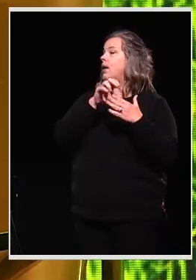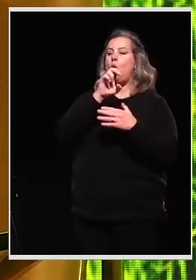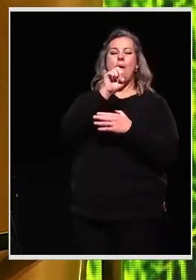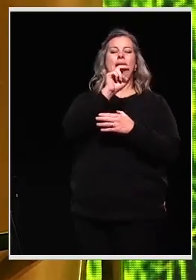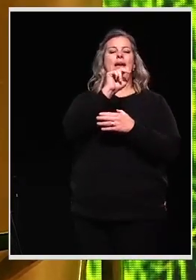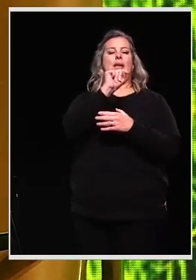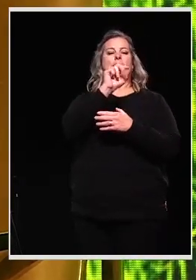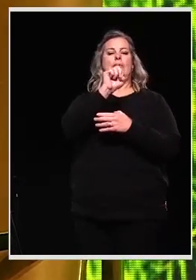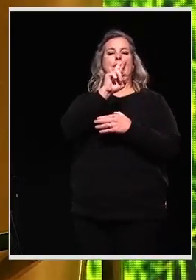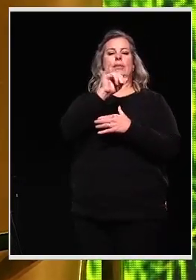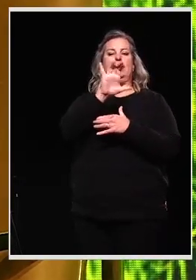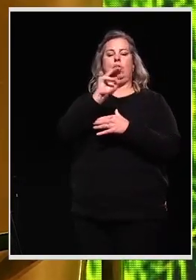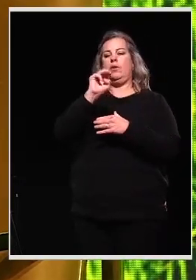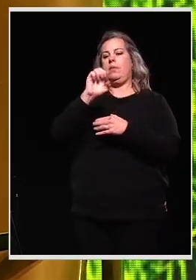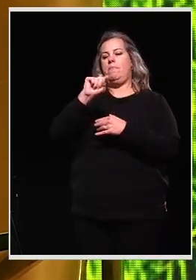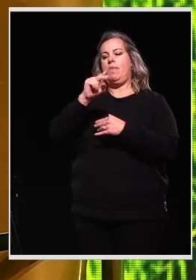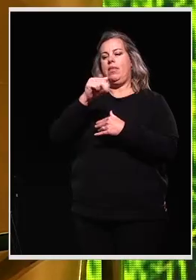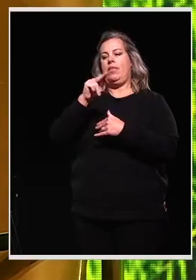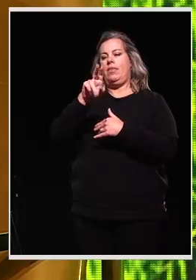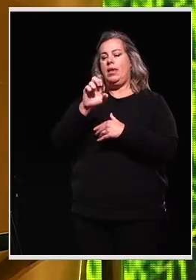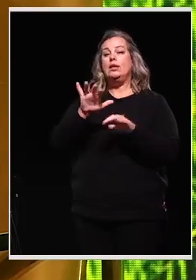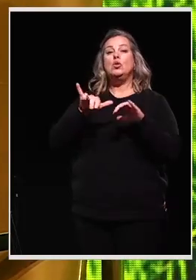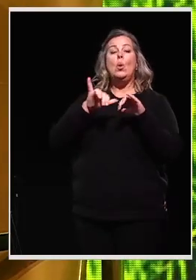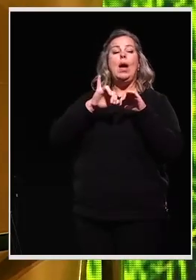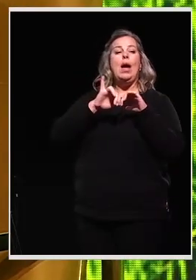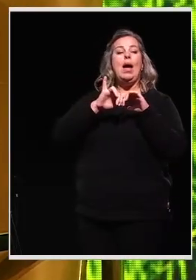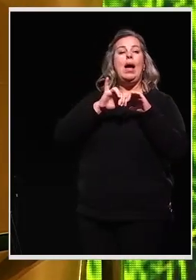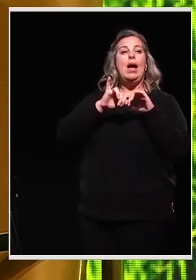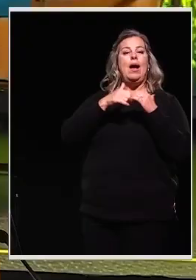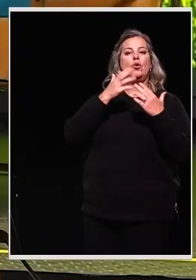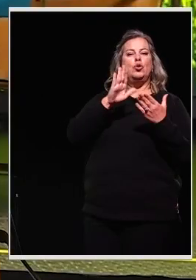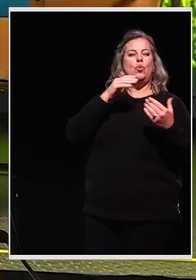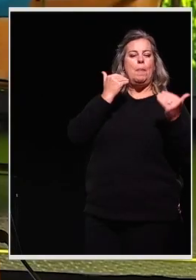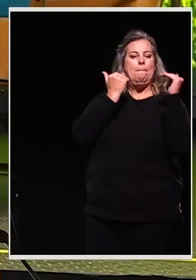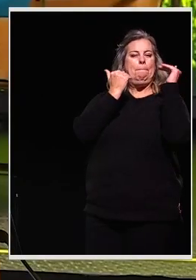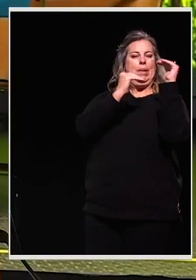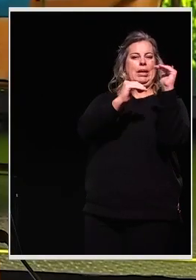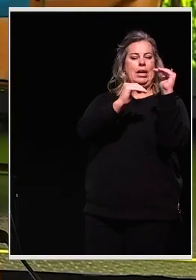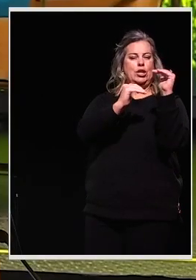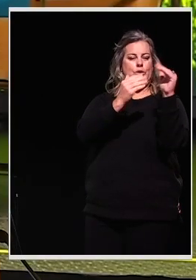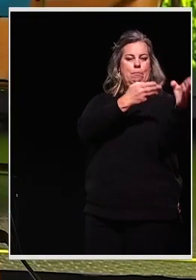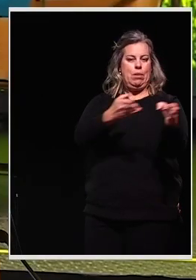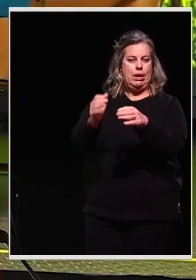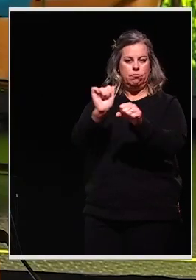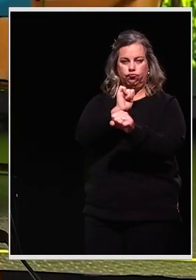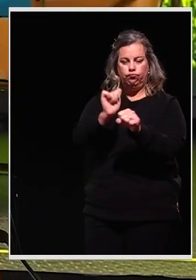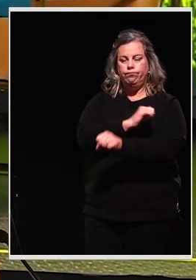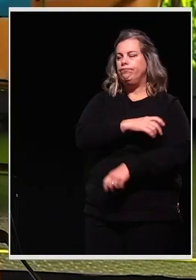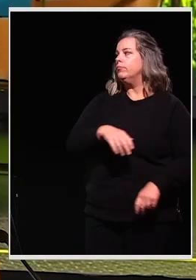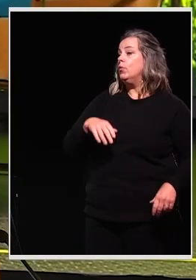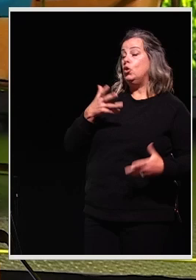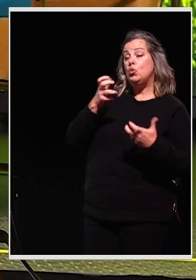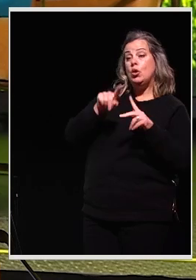assessed? And why does it compare favorably to other mitigation strategies? You want to start, Sarah, on one? Sure.